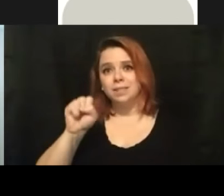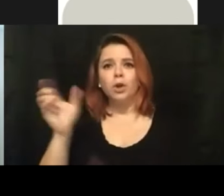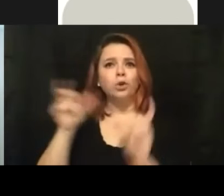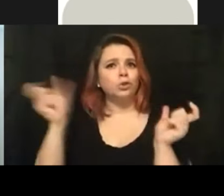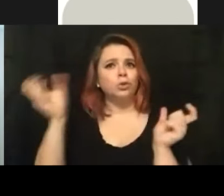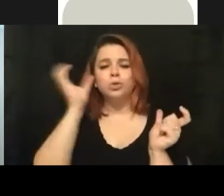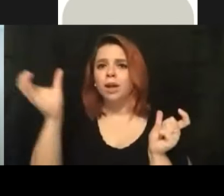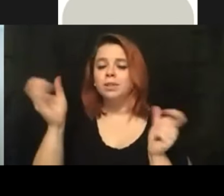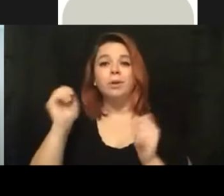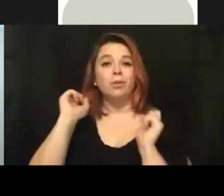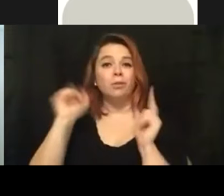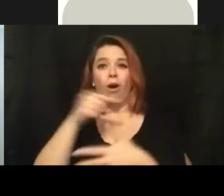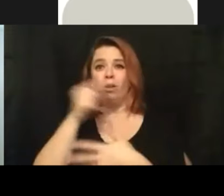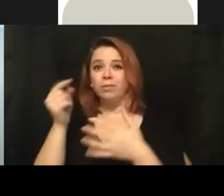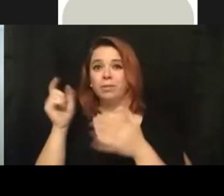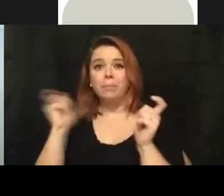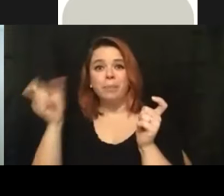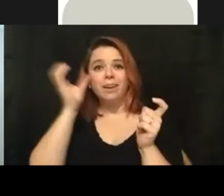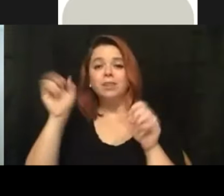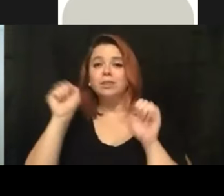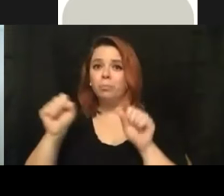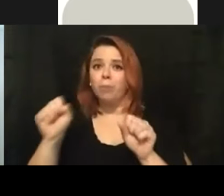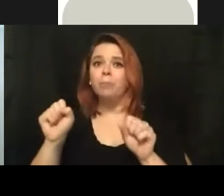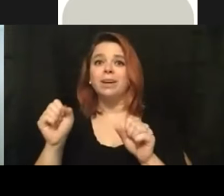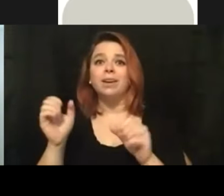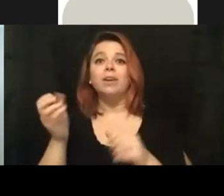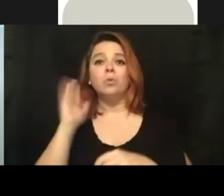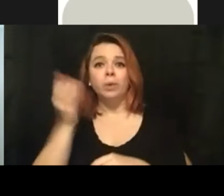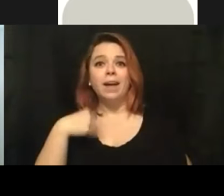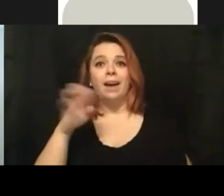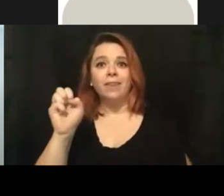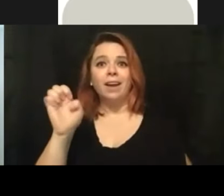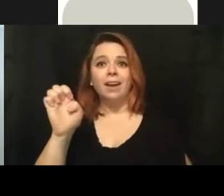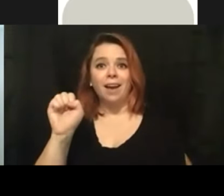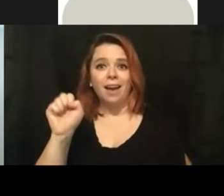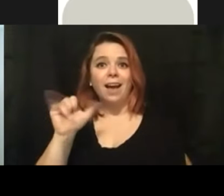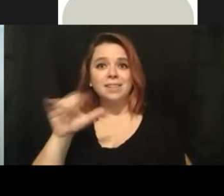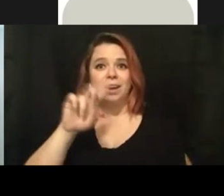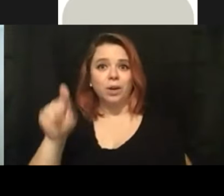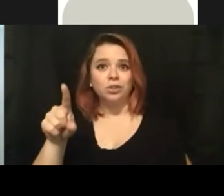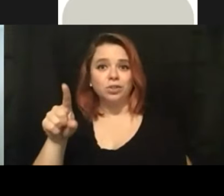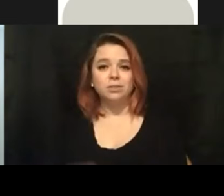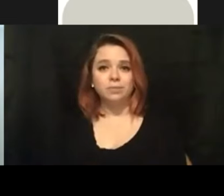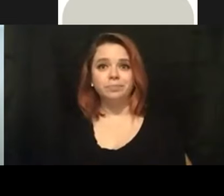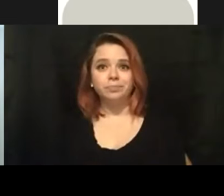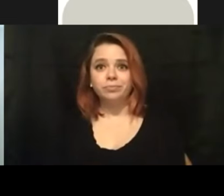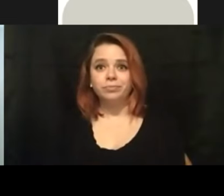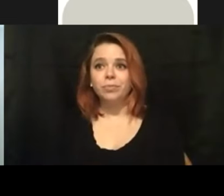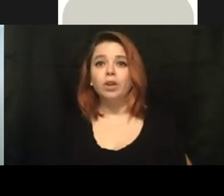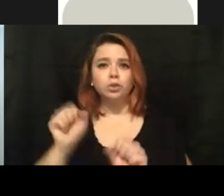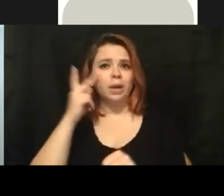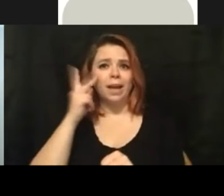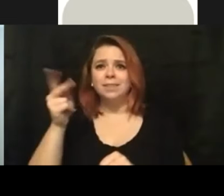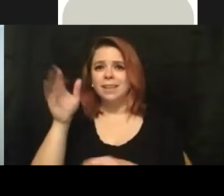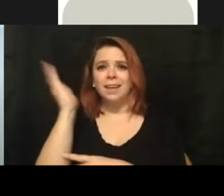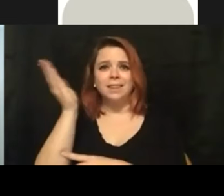the materials that we've covered, and pull out the big concepts that there's going to be potential essay questions on. Again, my goal isn't to be